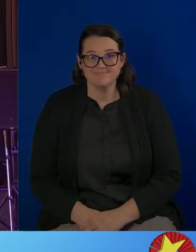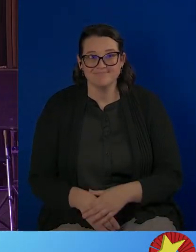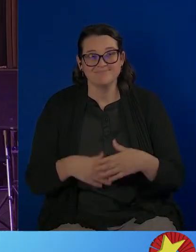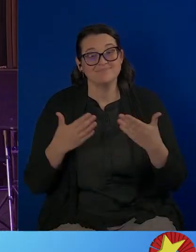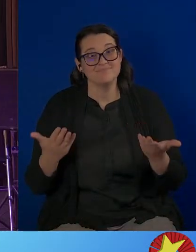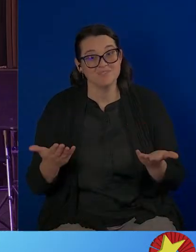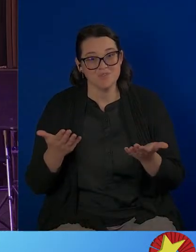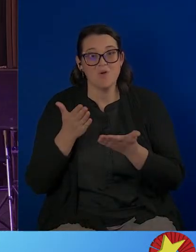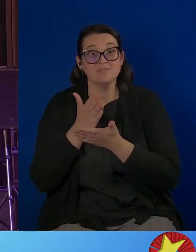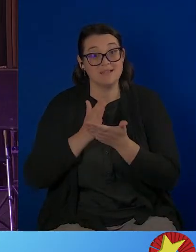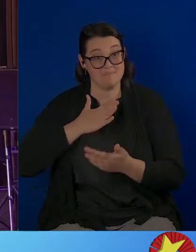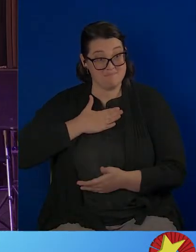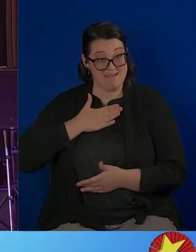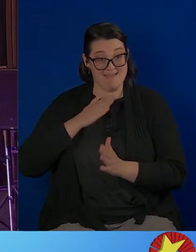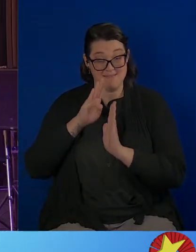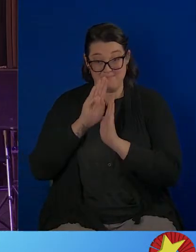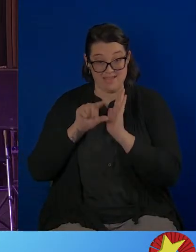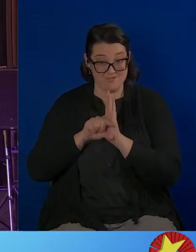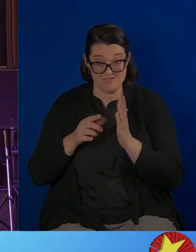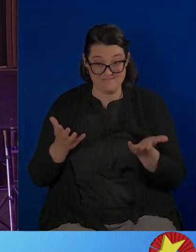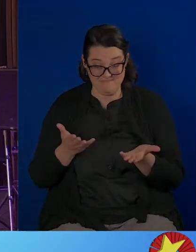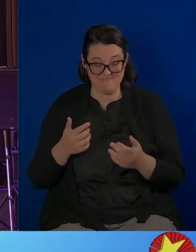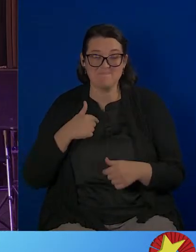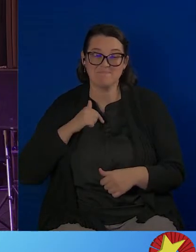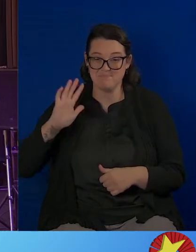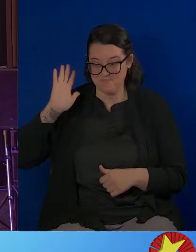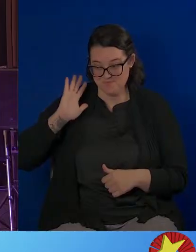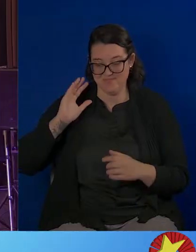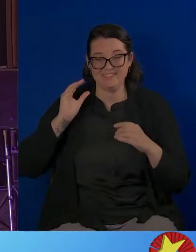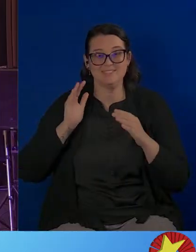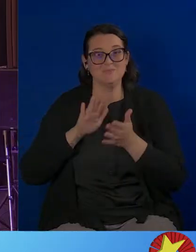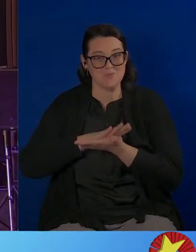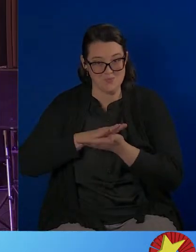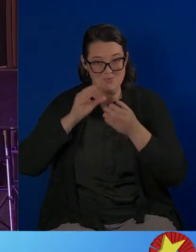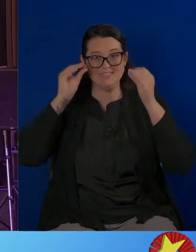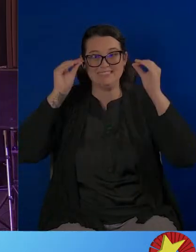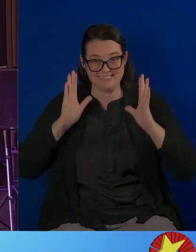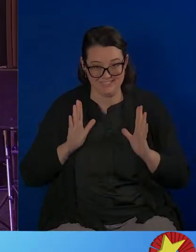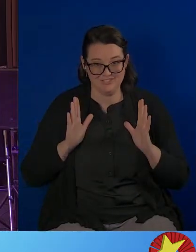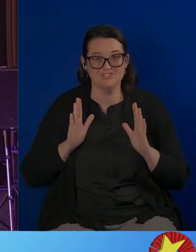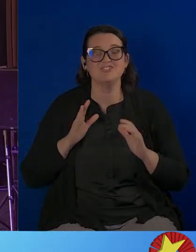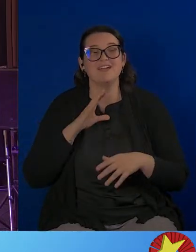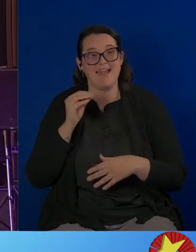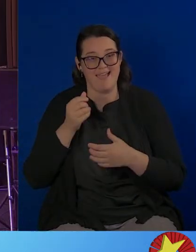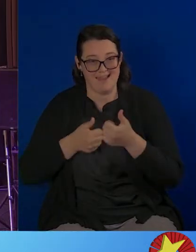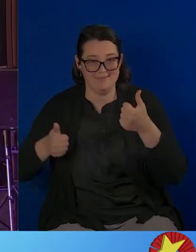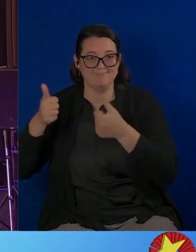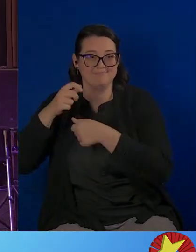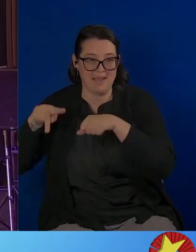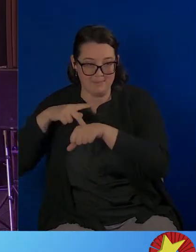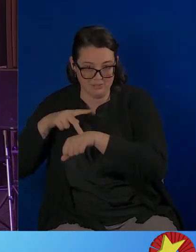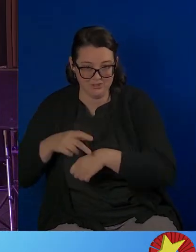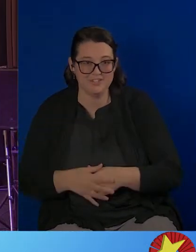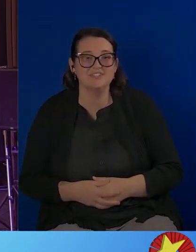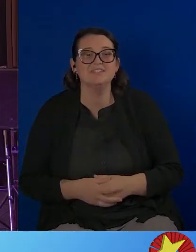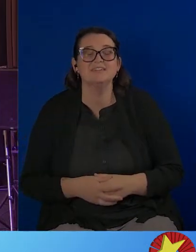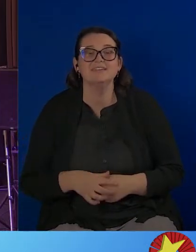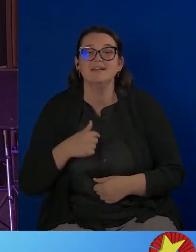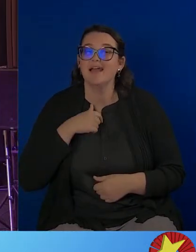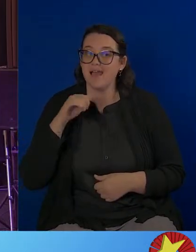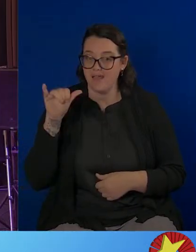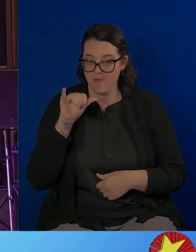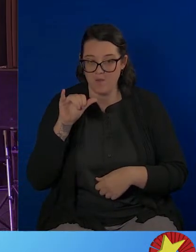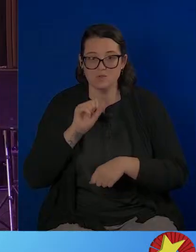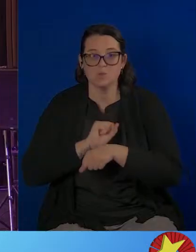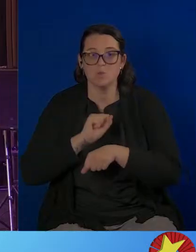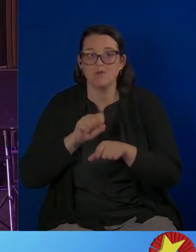of my background, like I said, a previous school teacher as well as school administrator. I was also a staff